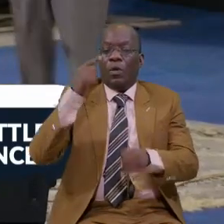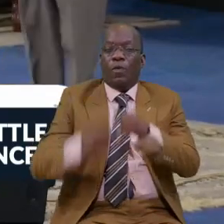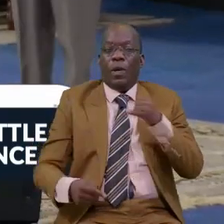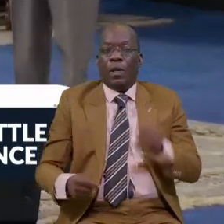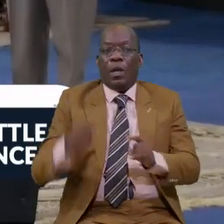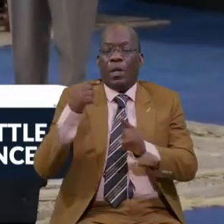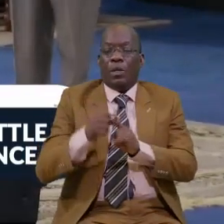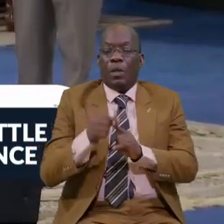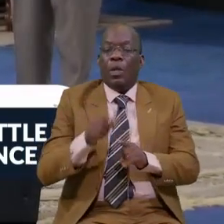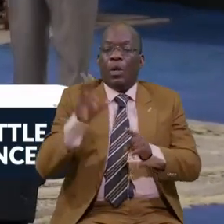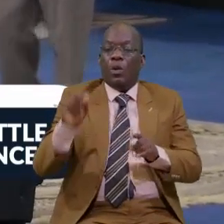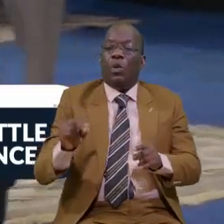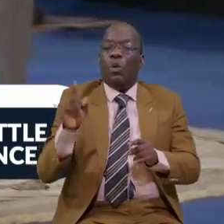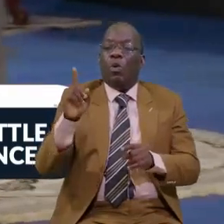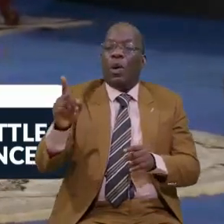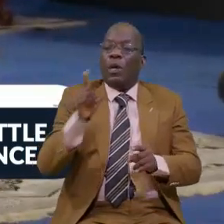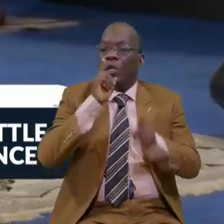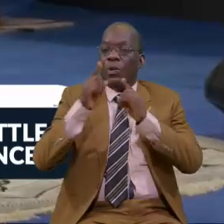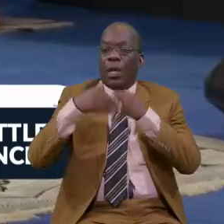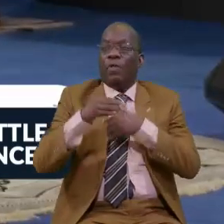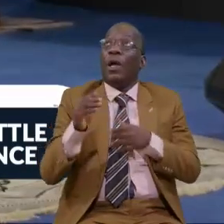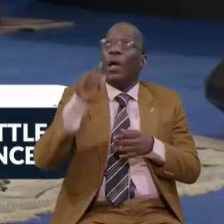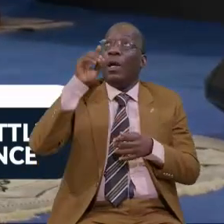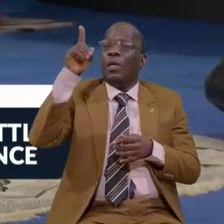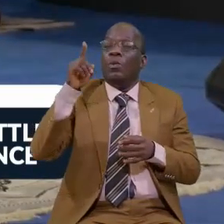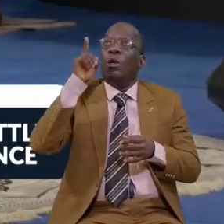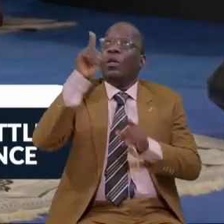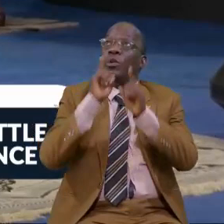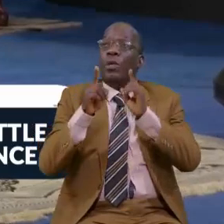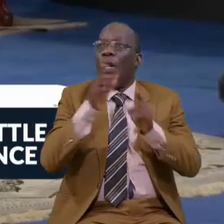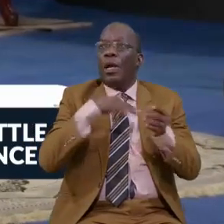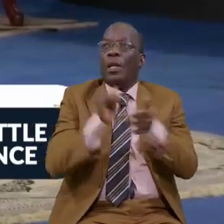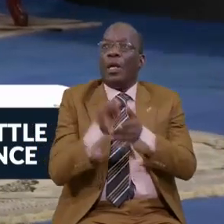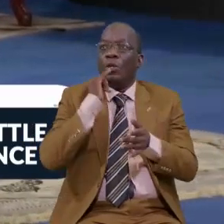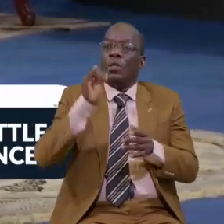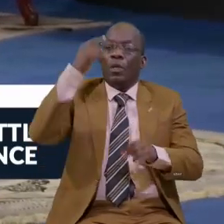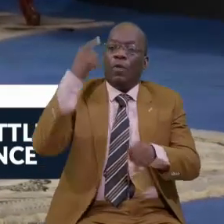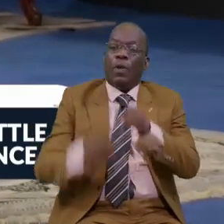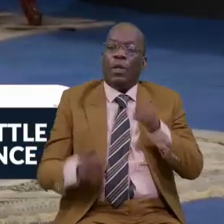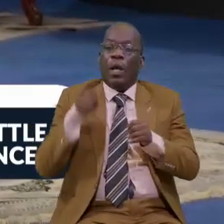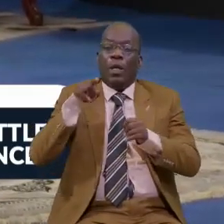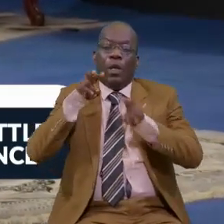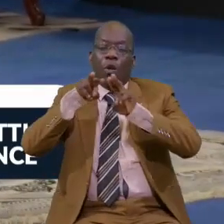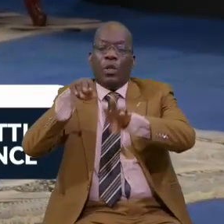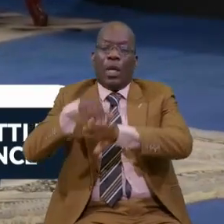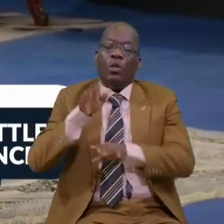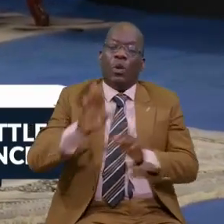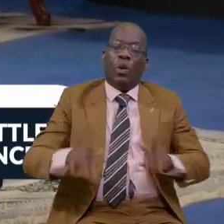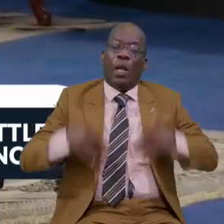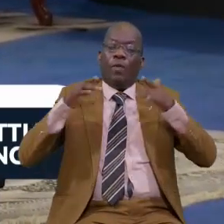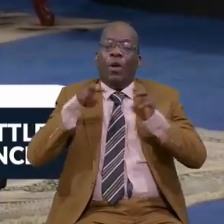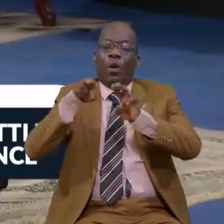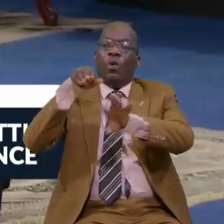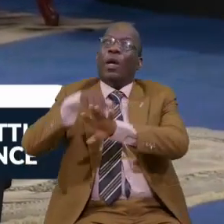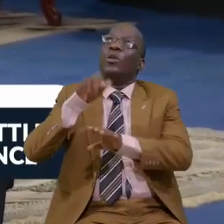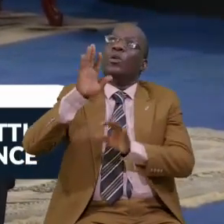that is final. He looks at your life. He looks at your faith. He looks at everything. And on the